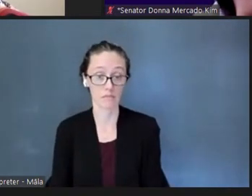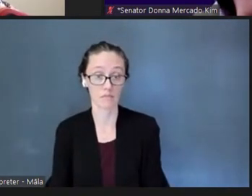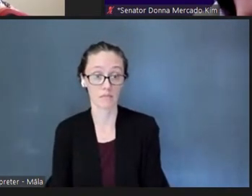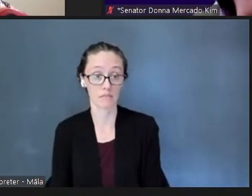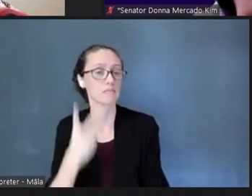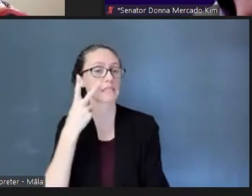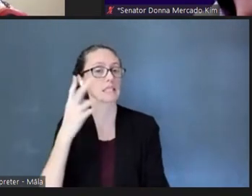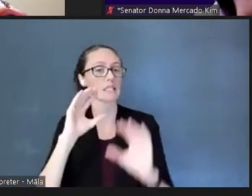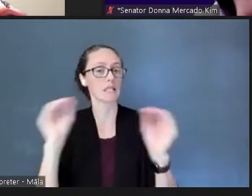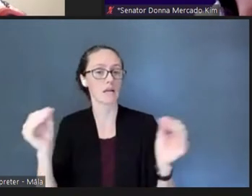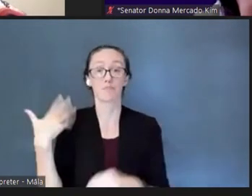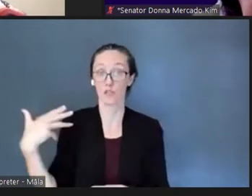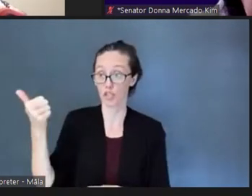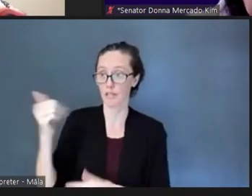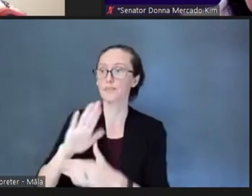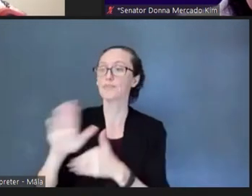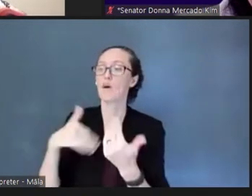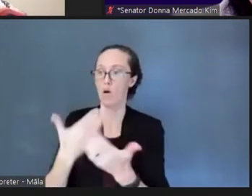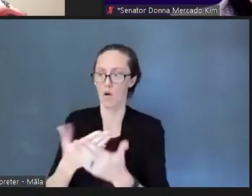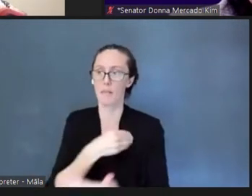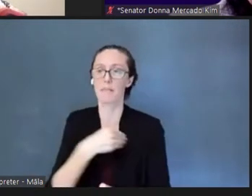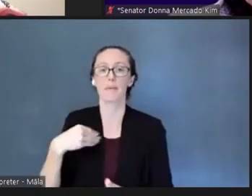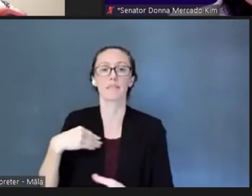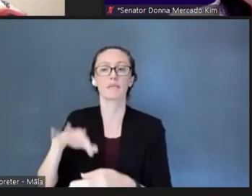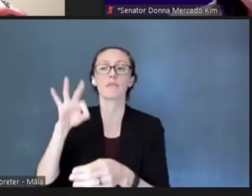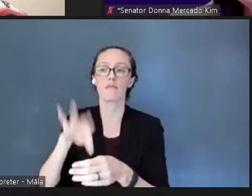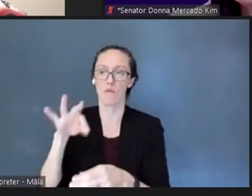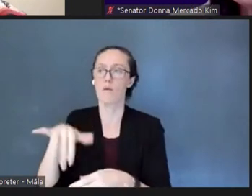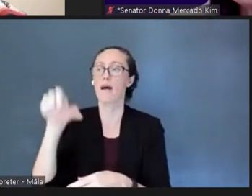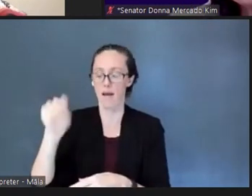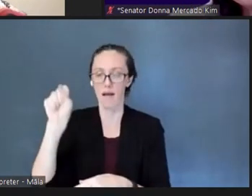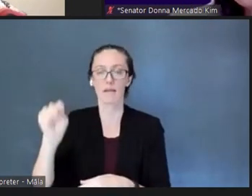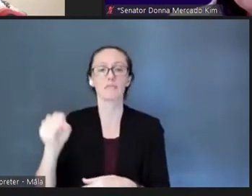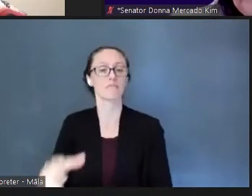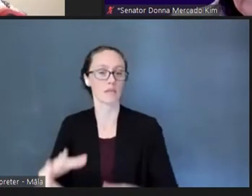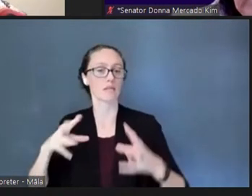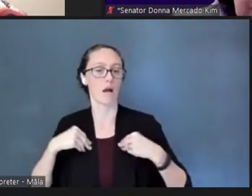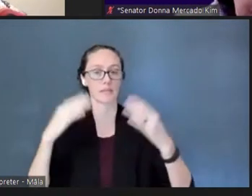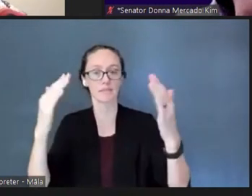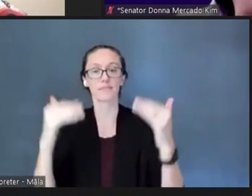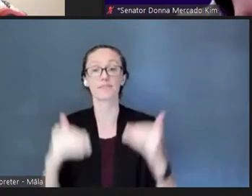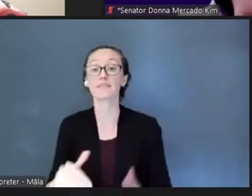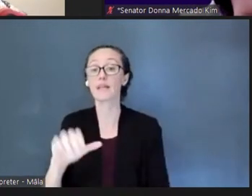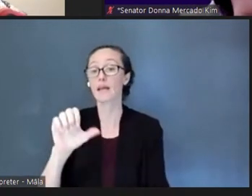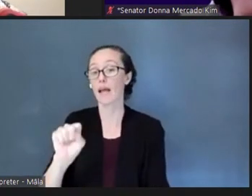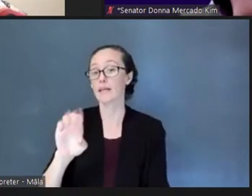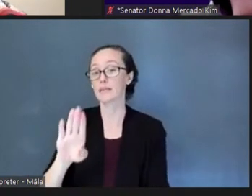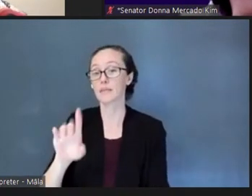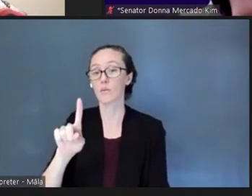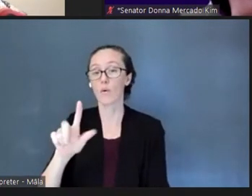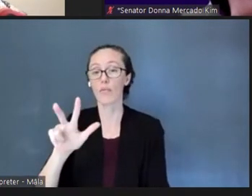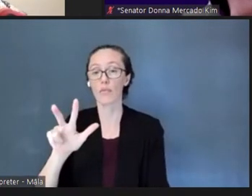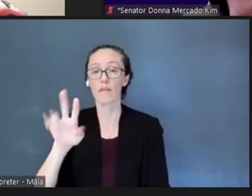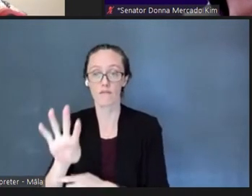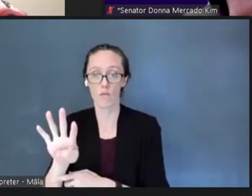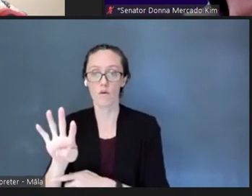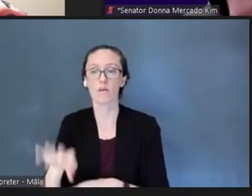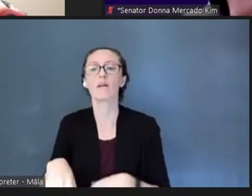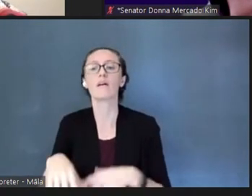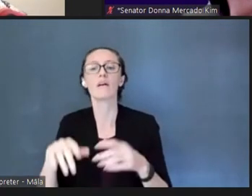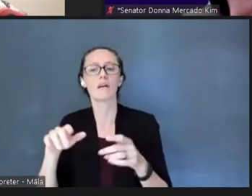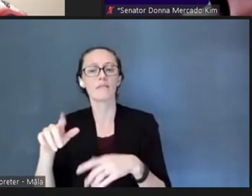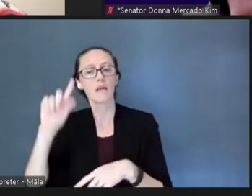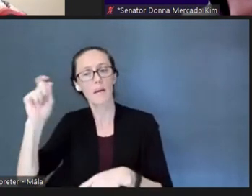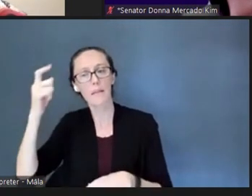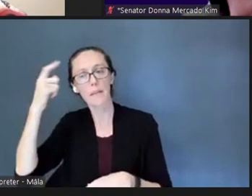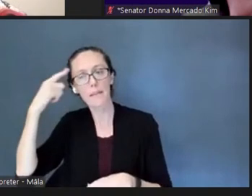Seeing none, Chair, all members vote aye. Recommendation adopted. Thank you. Next up is SB 134. This prohibits the governor or the mayor from suspending requests